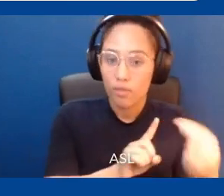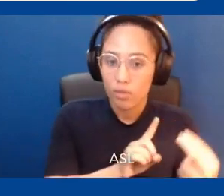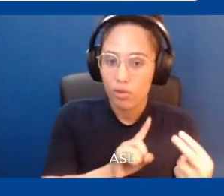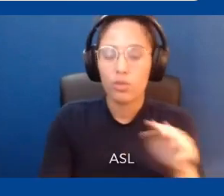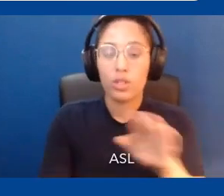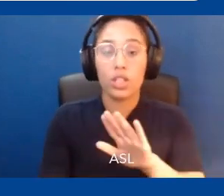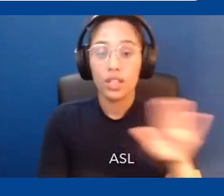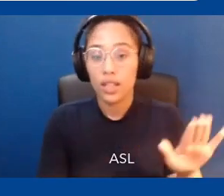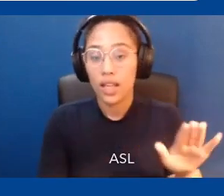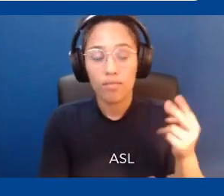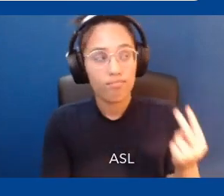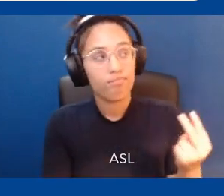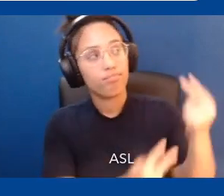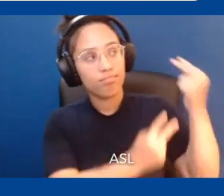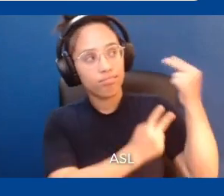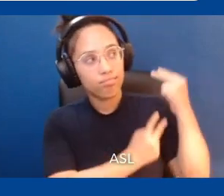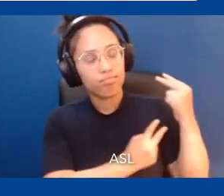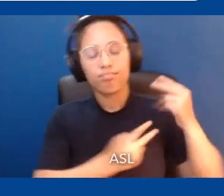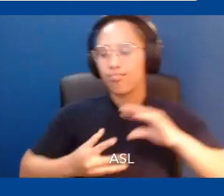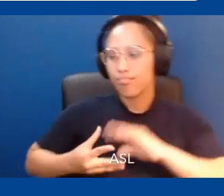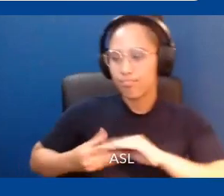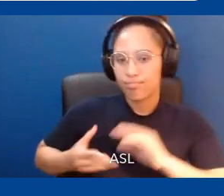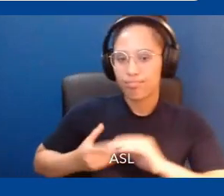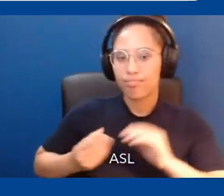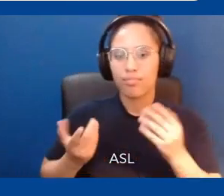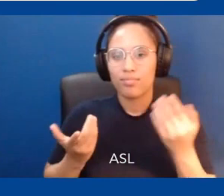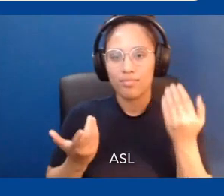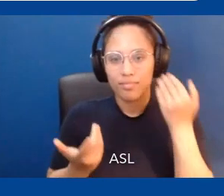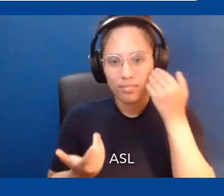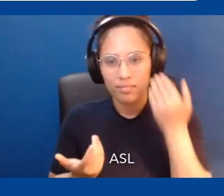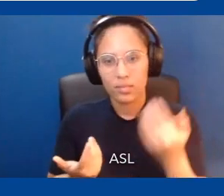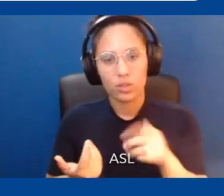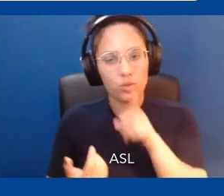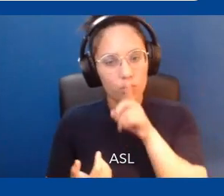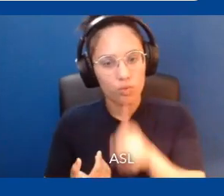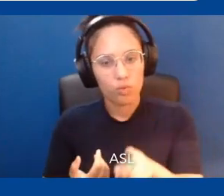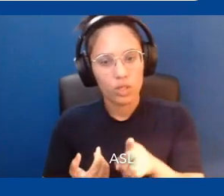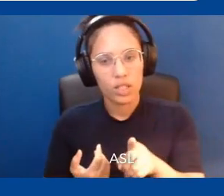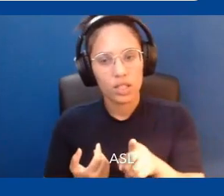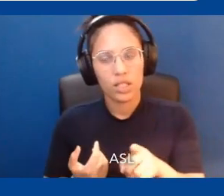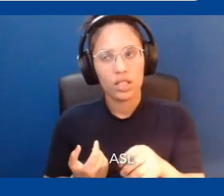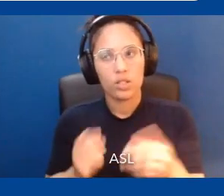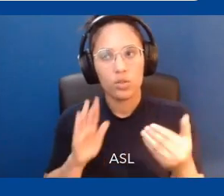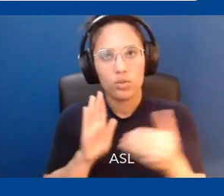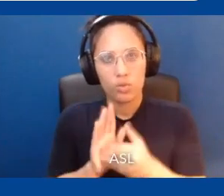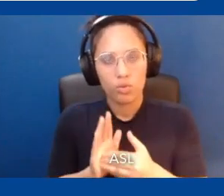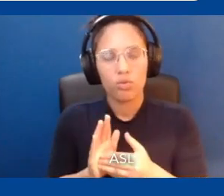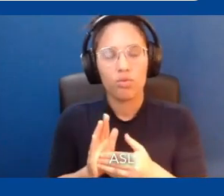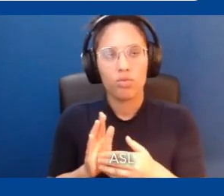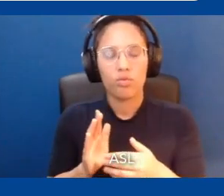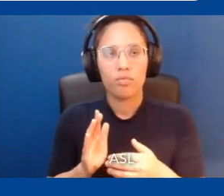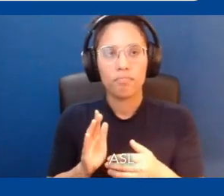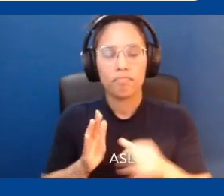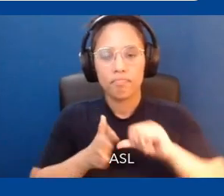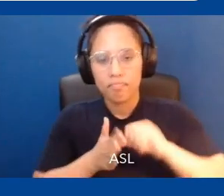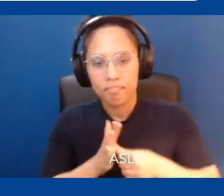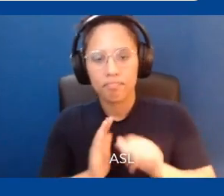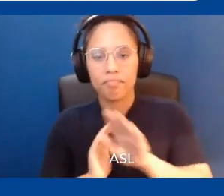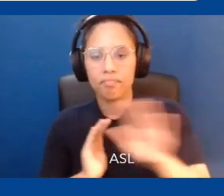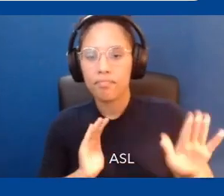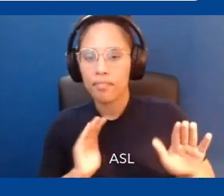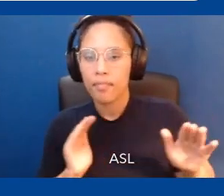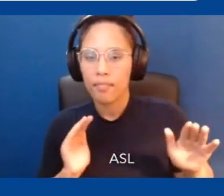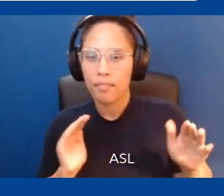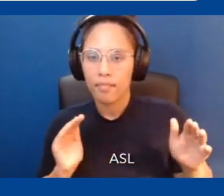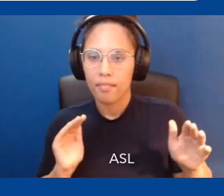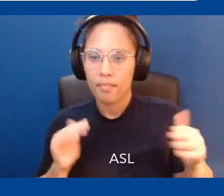memories, they resignificate their bodies, and not by a word that